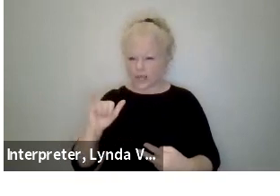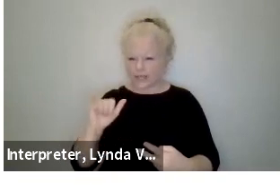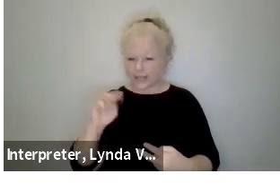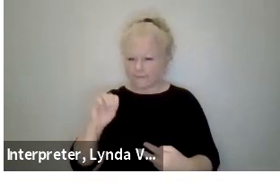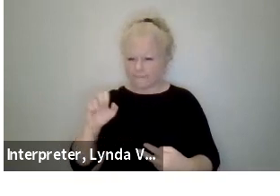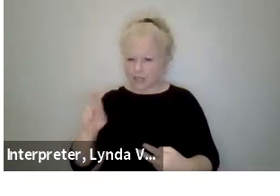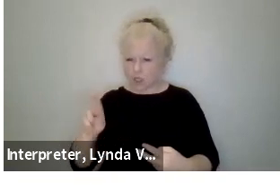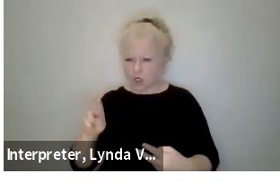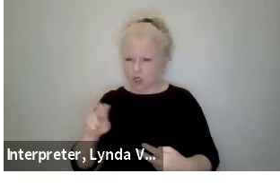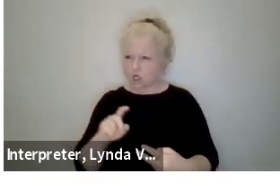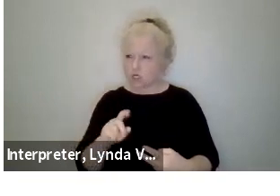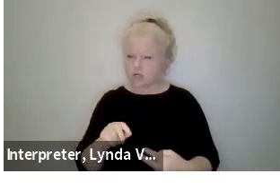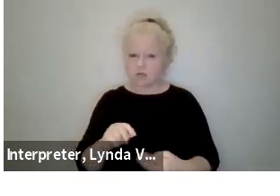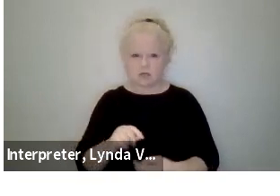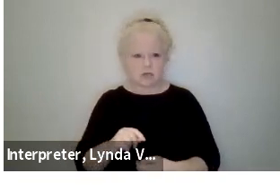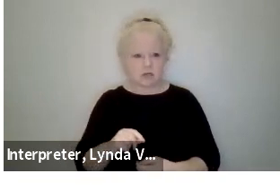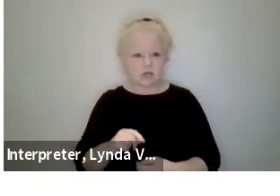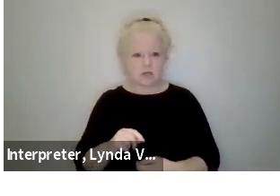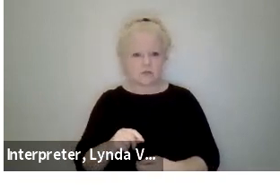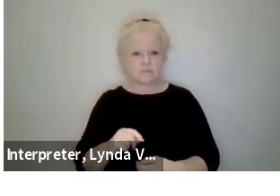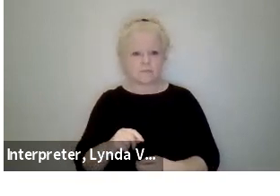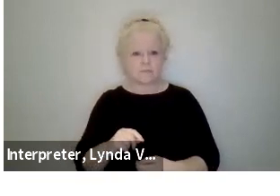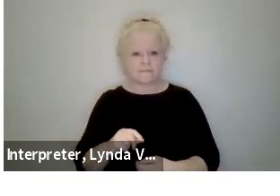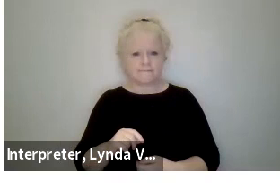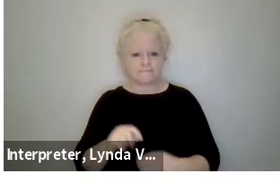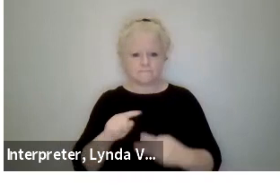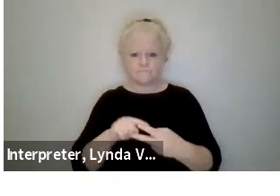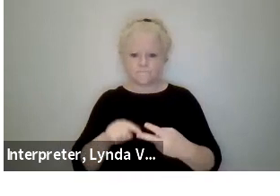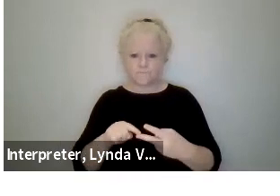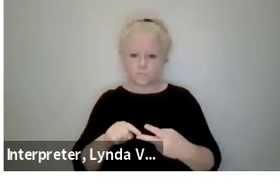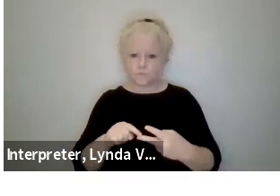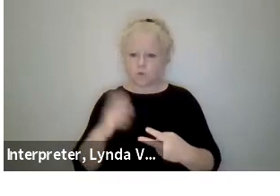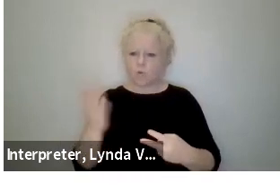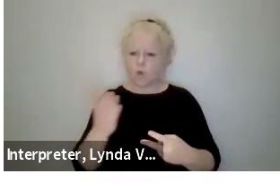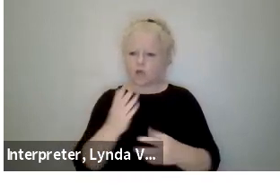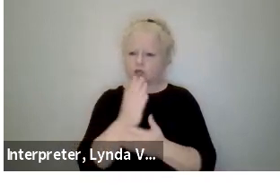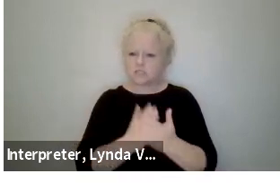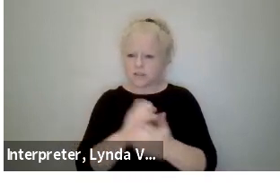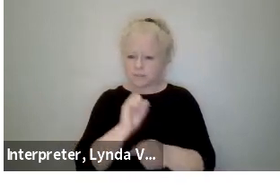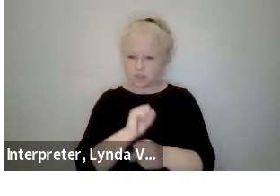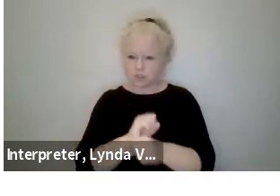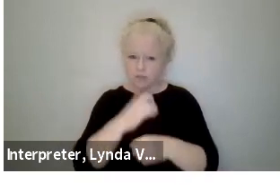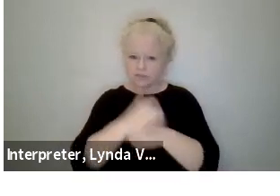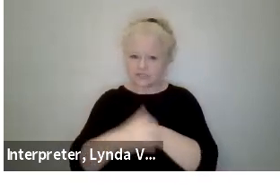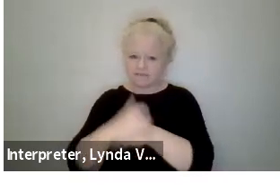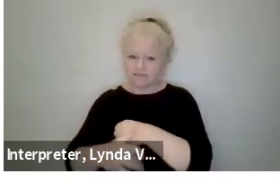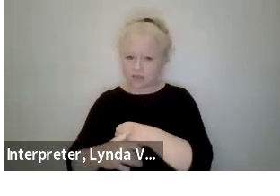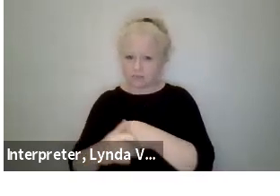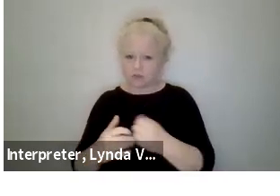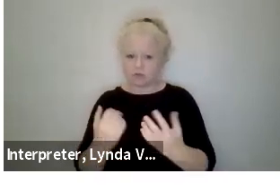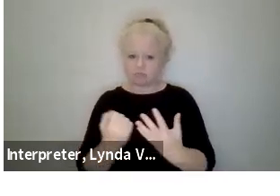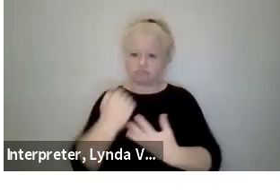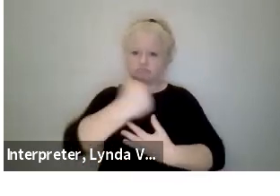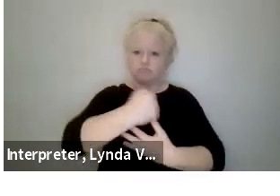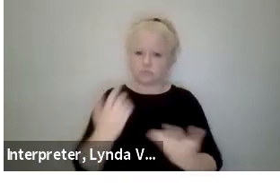are, Willie, we can definitely get back. But those two questions were, what are some of the jobs available from entry to management? And also, do